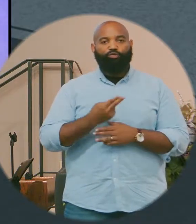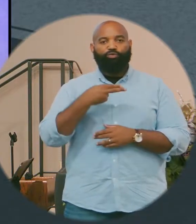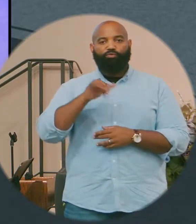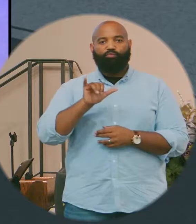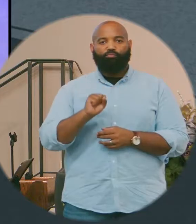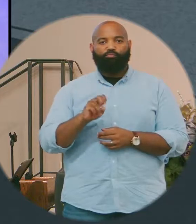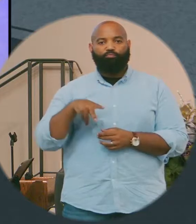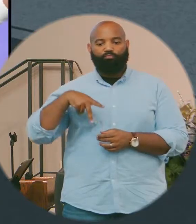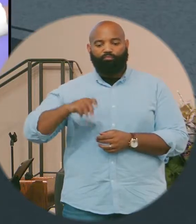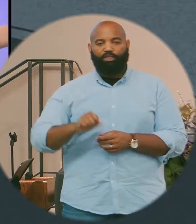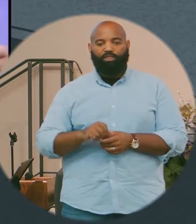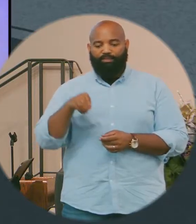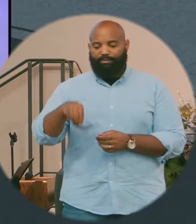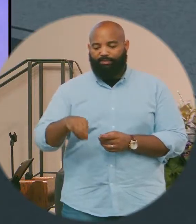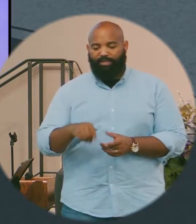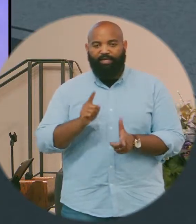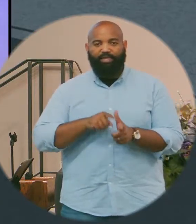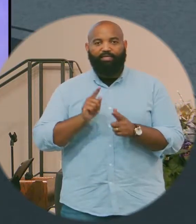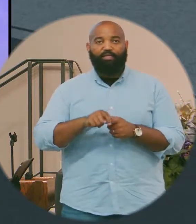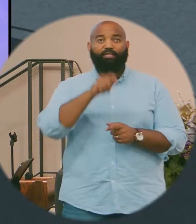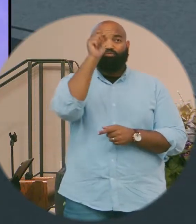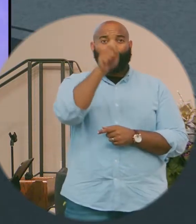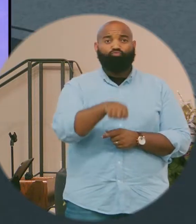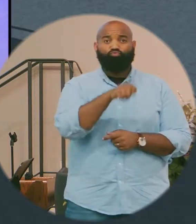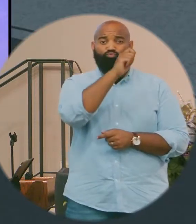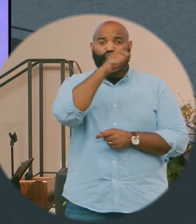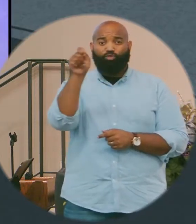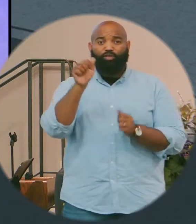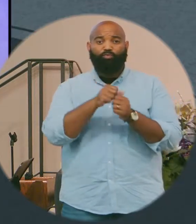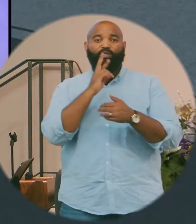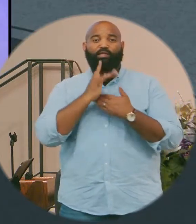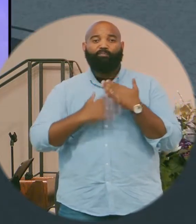in the lamb's blood and mark the doorpost.